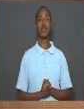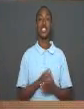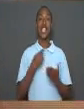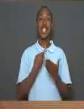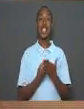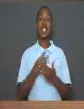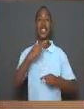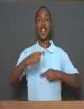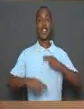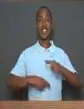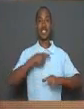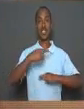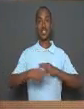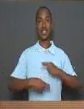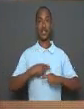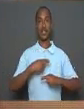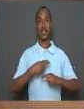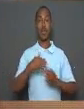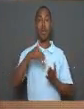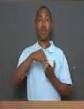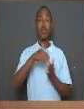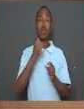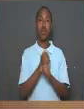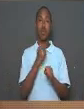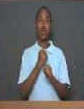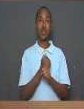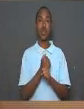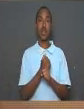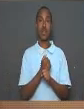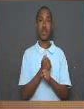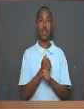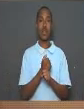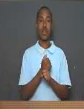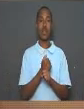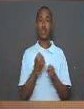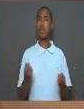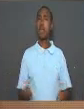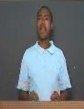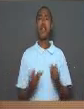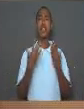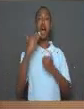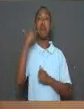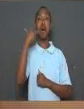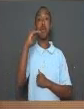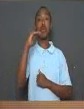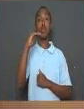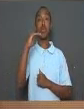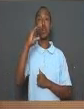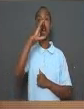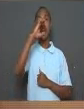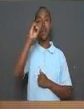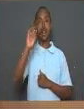These reactions also produce tremendous amounts of